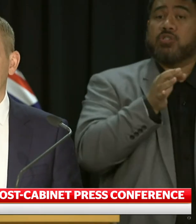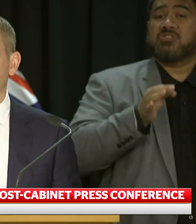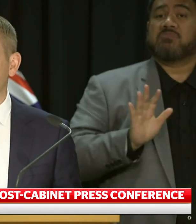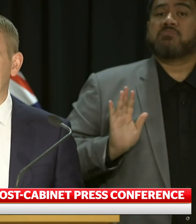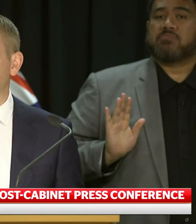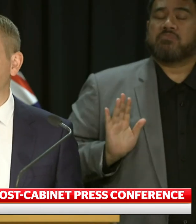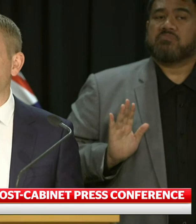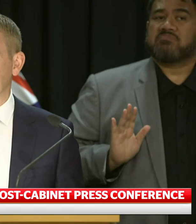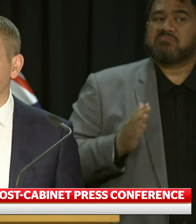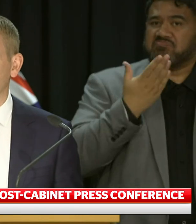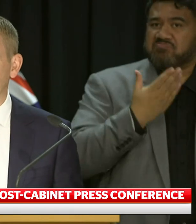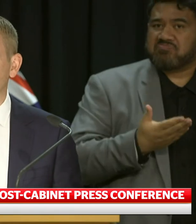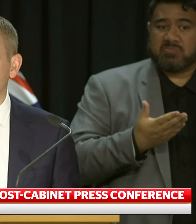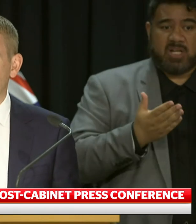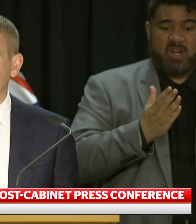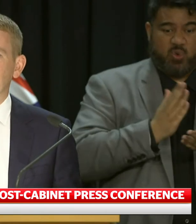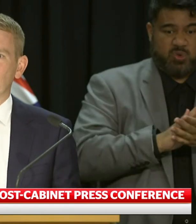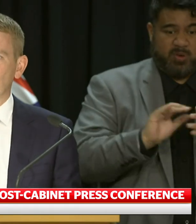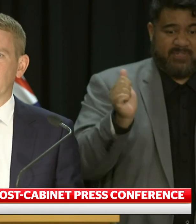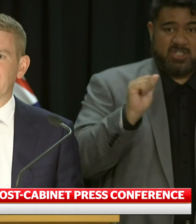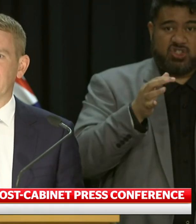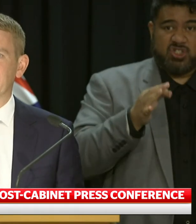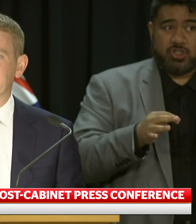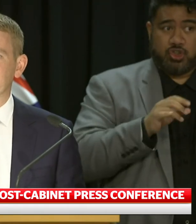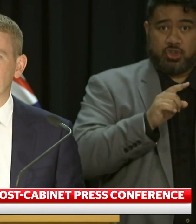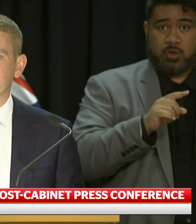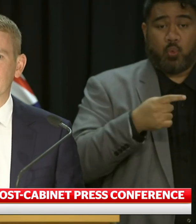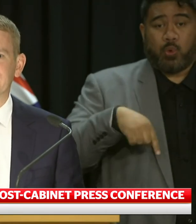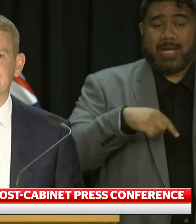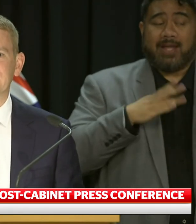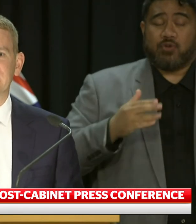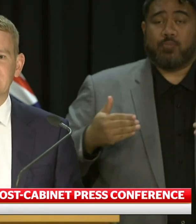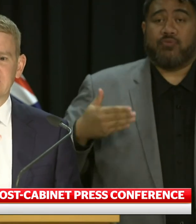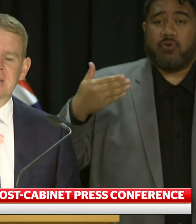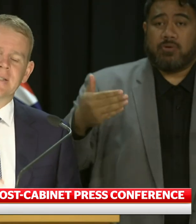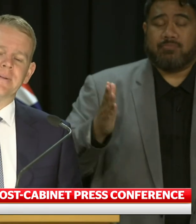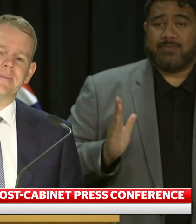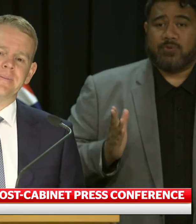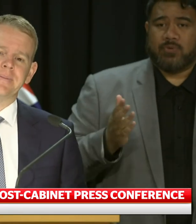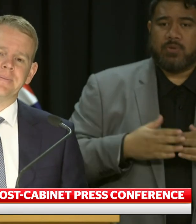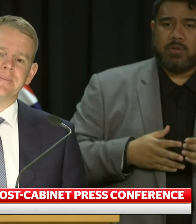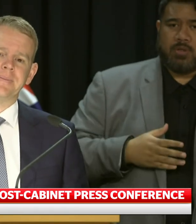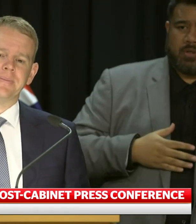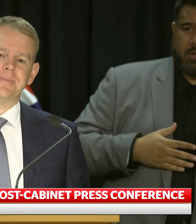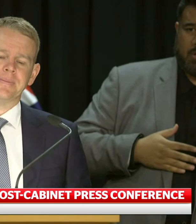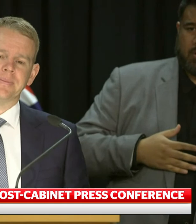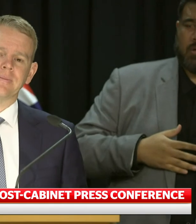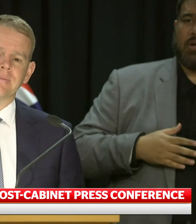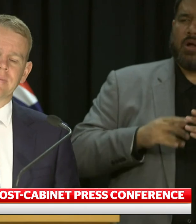And, you know, it's done, really. She's made that call and now we have to move on. Yes.